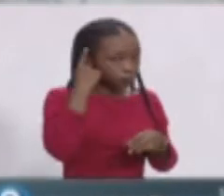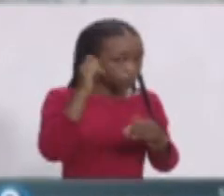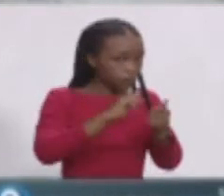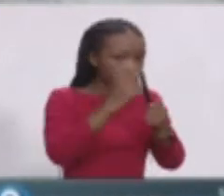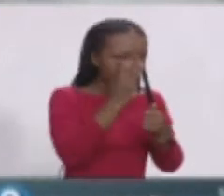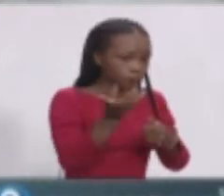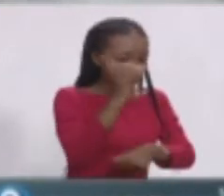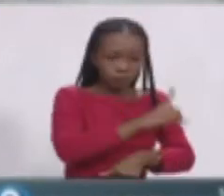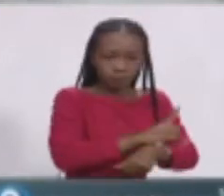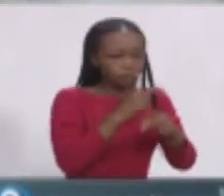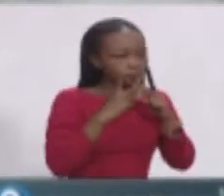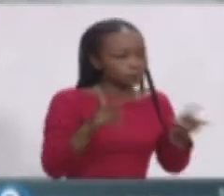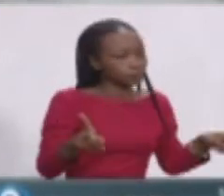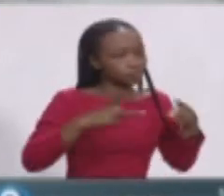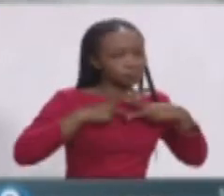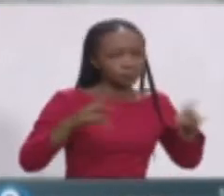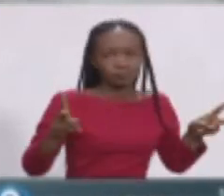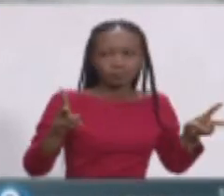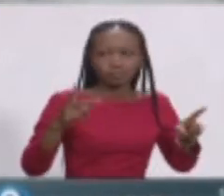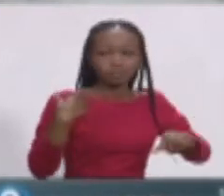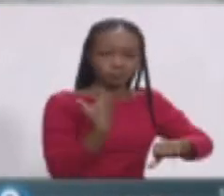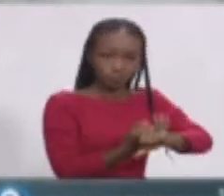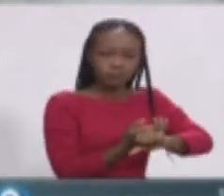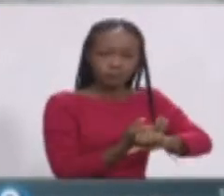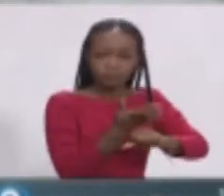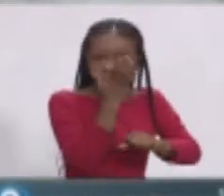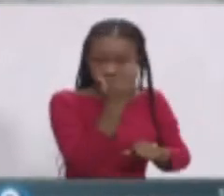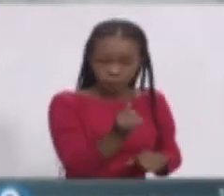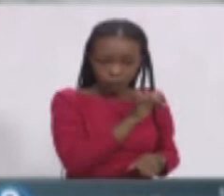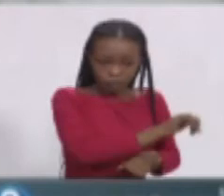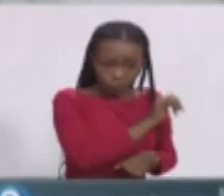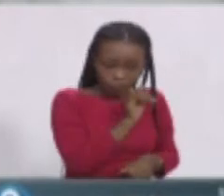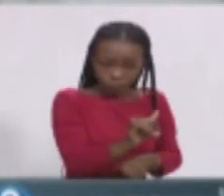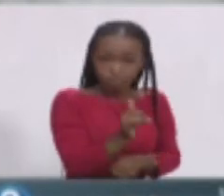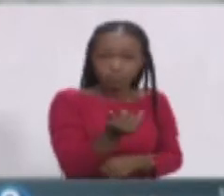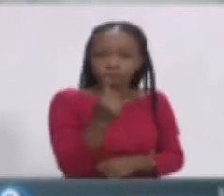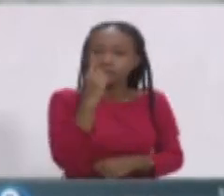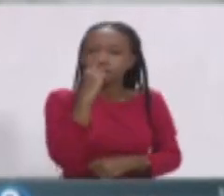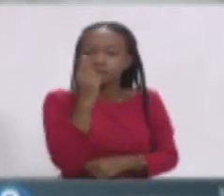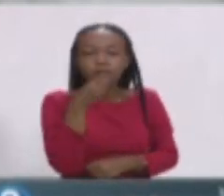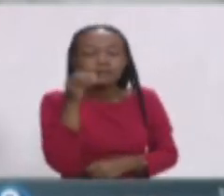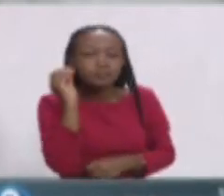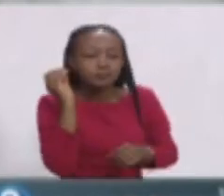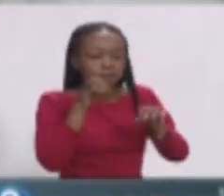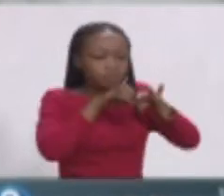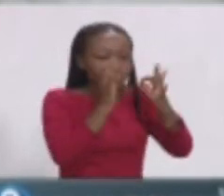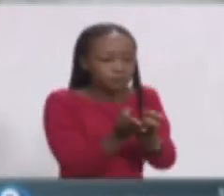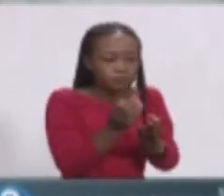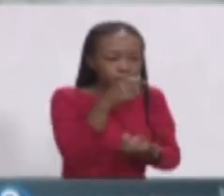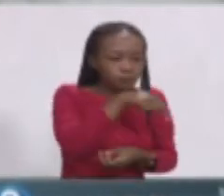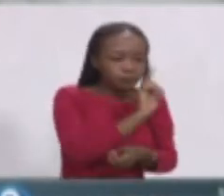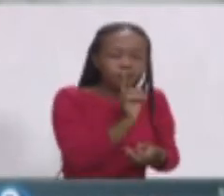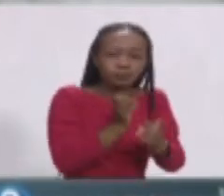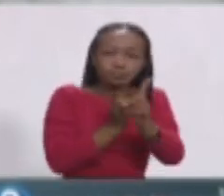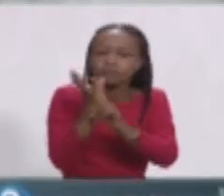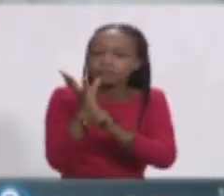is very, very, very tough. Because even for those who are even in a home and in a family, and you yourself are exposed,